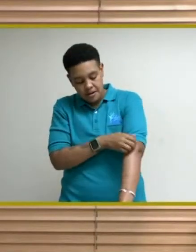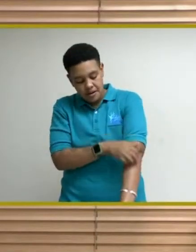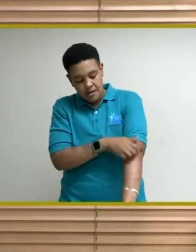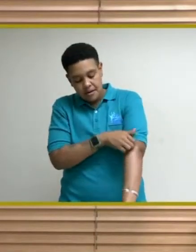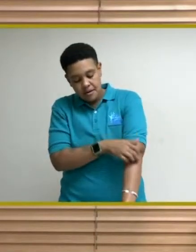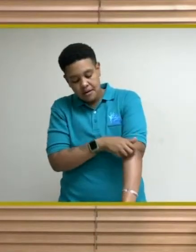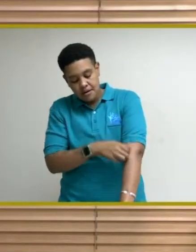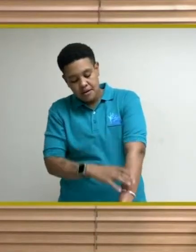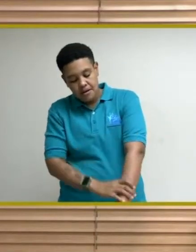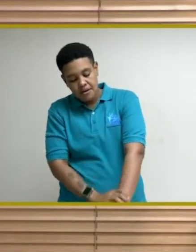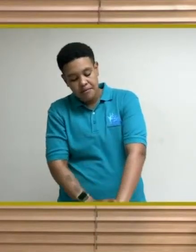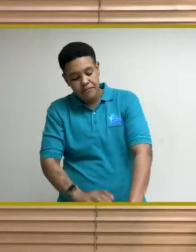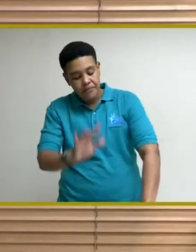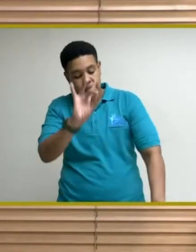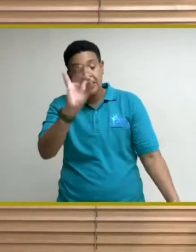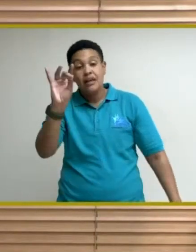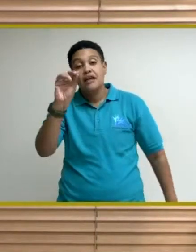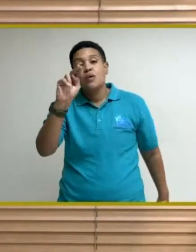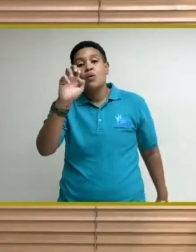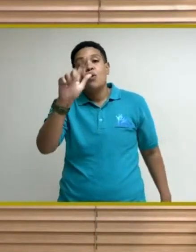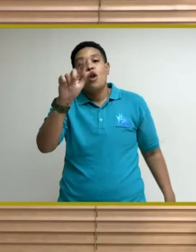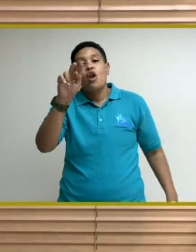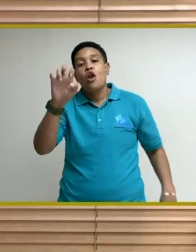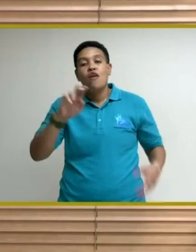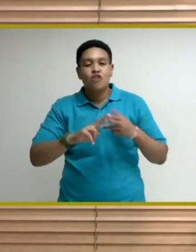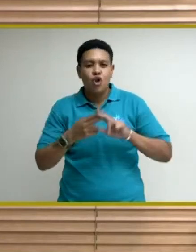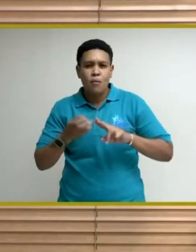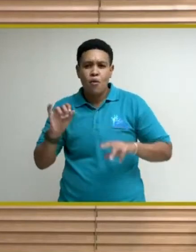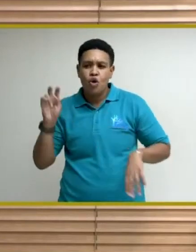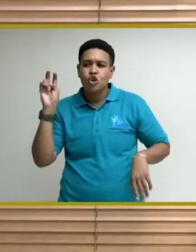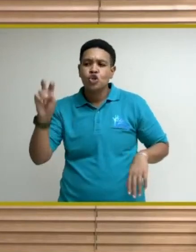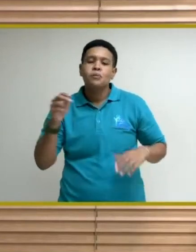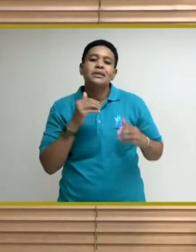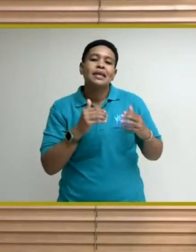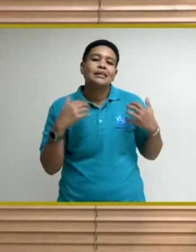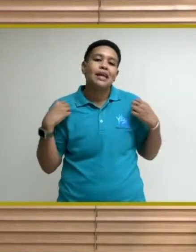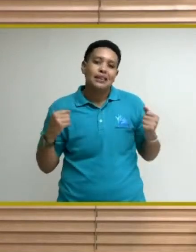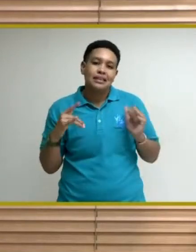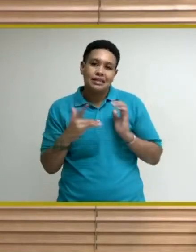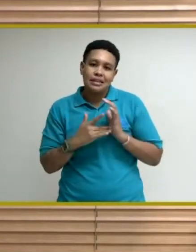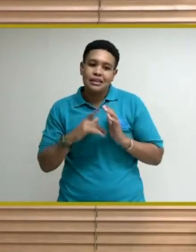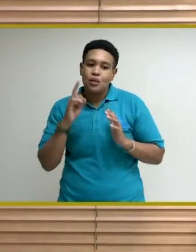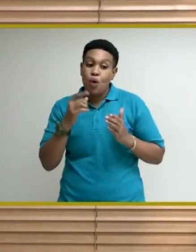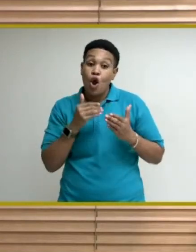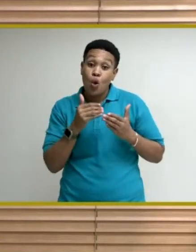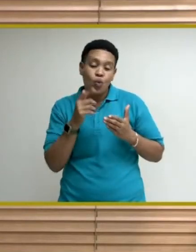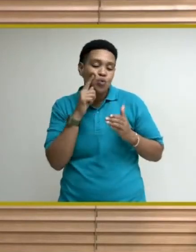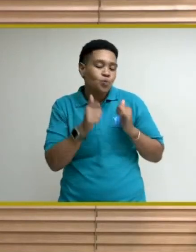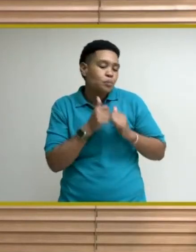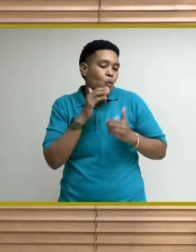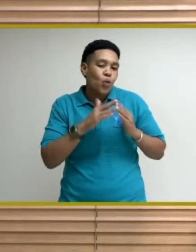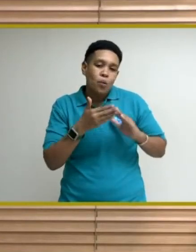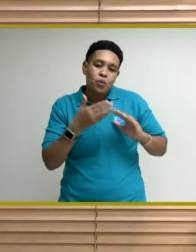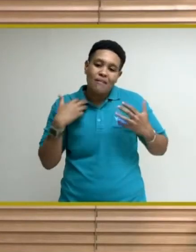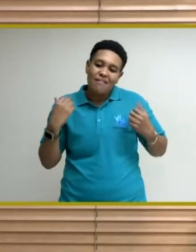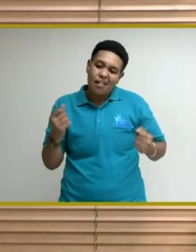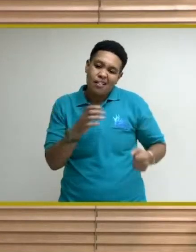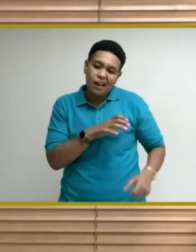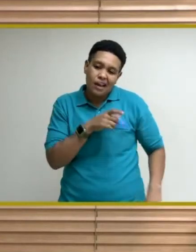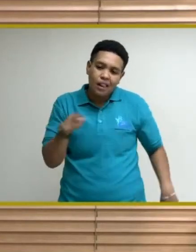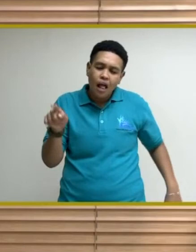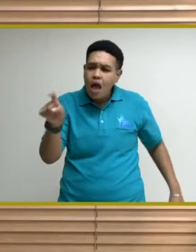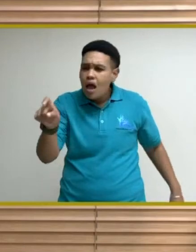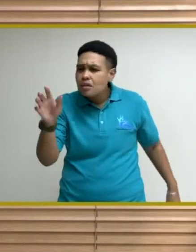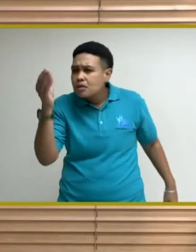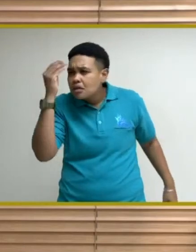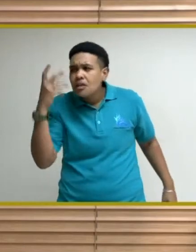8881 number or visit your nearest health center, and there is one close to most communities, and inquire and